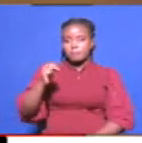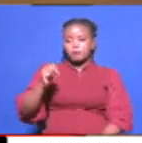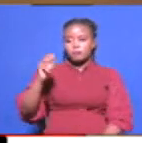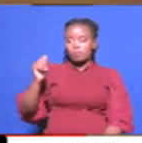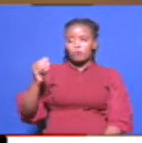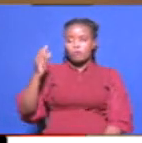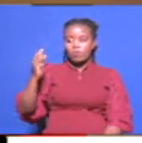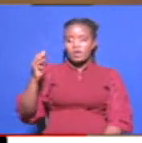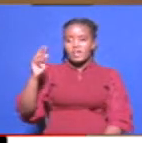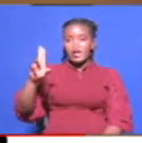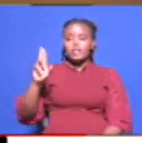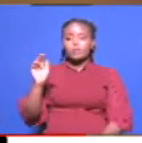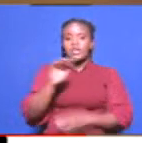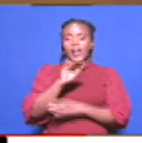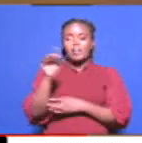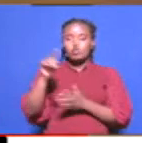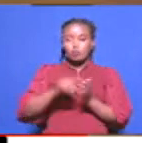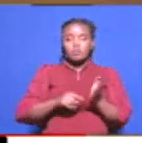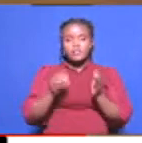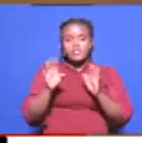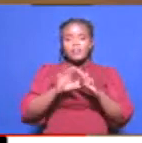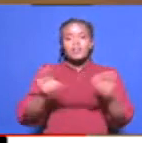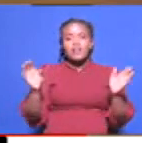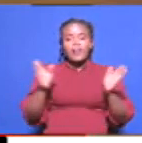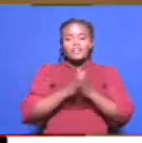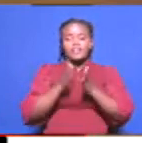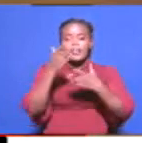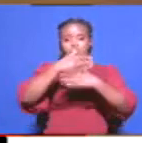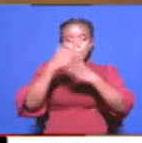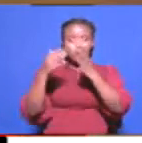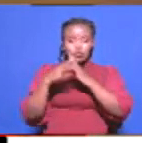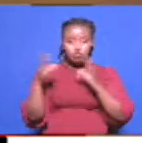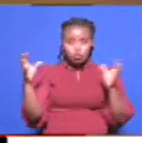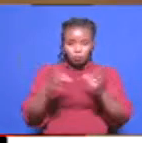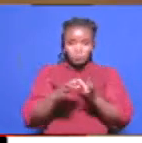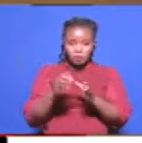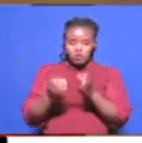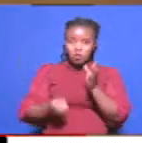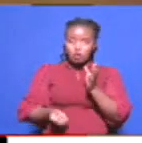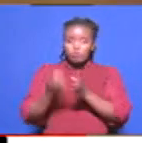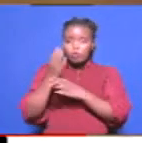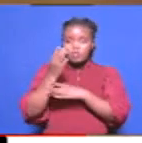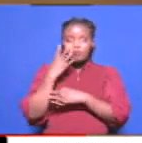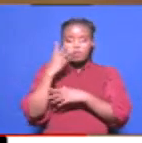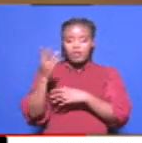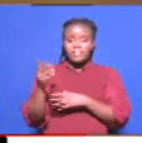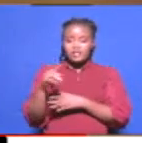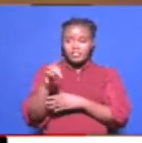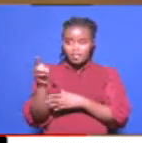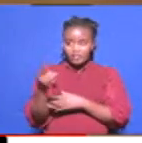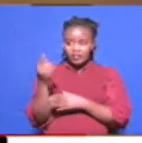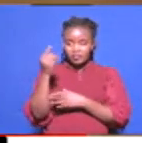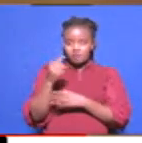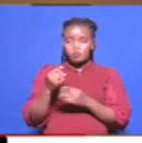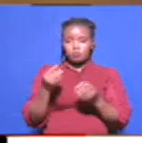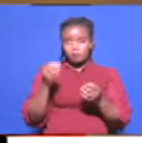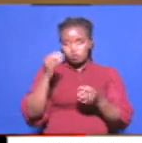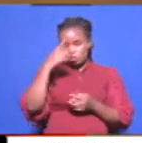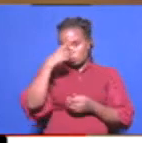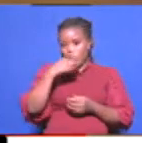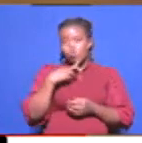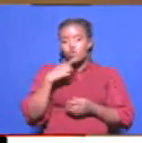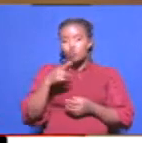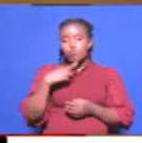a real estate firm, Fisco Africa, to launch a 400-acre project located in Ruiru, Kiambu County,